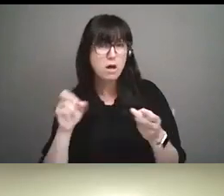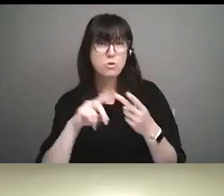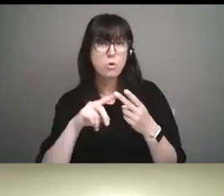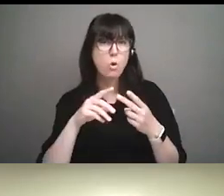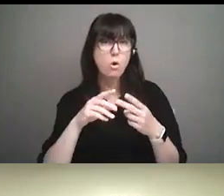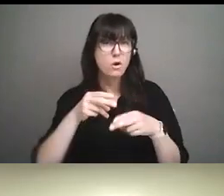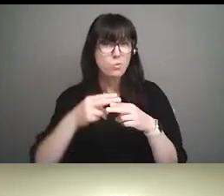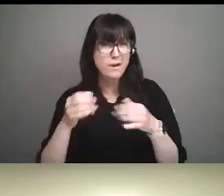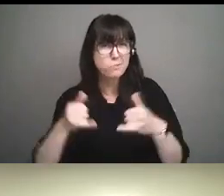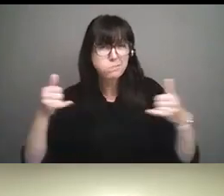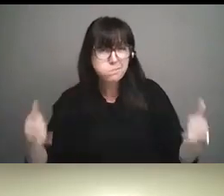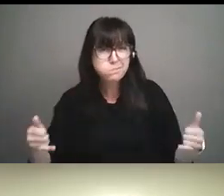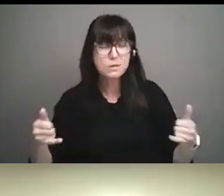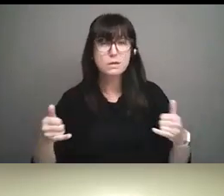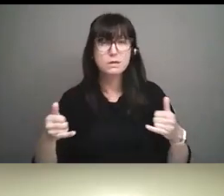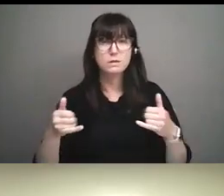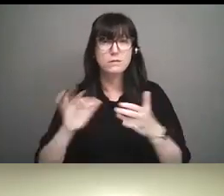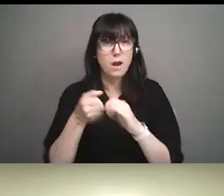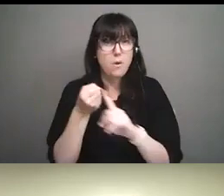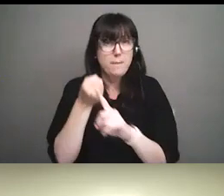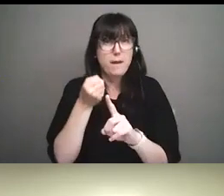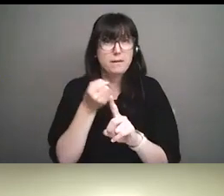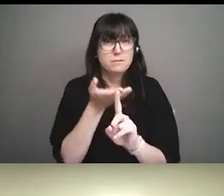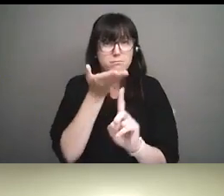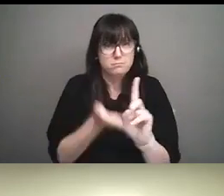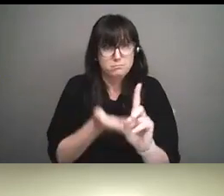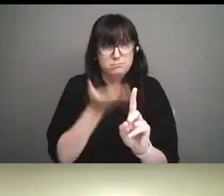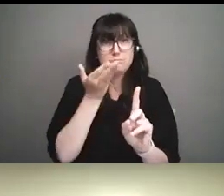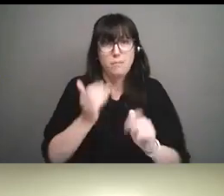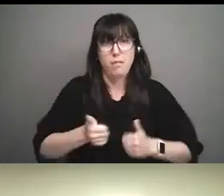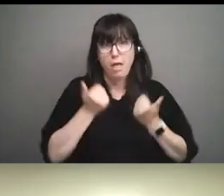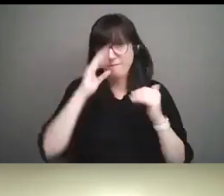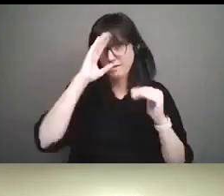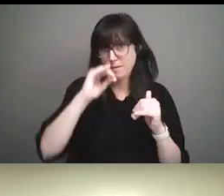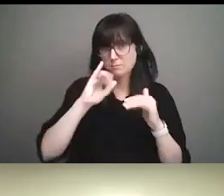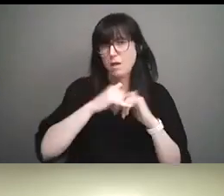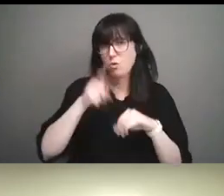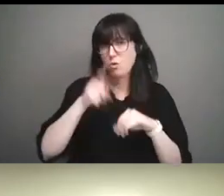obese in terms of impact on the individual's life expectancy.